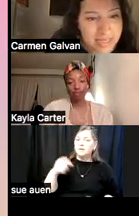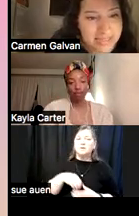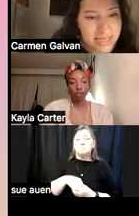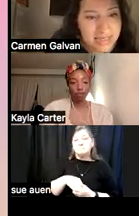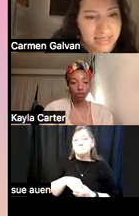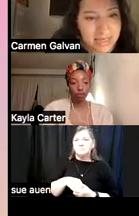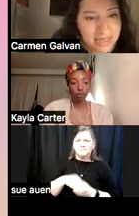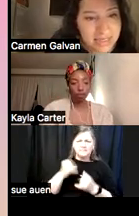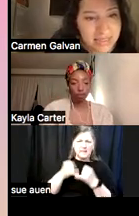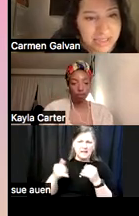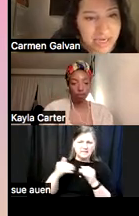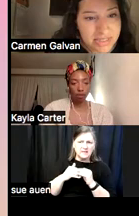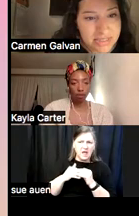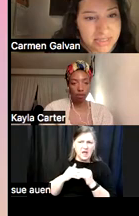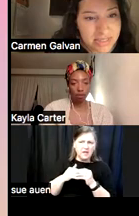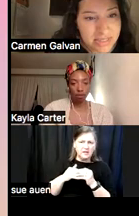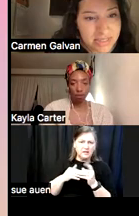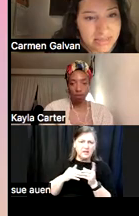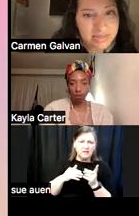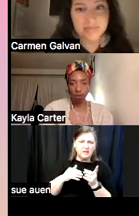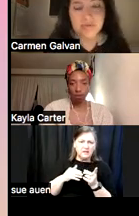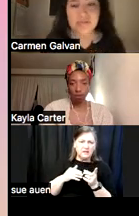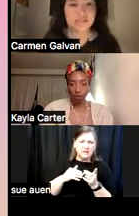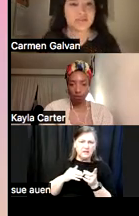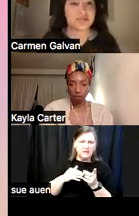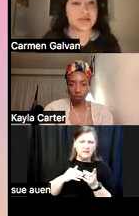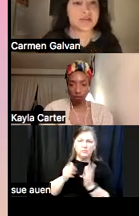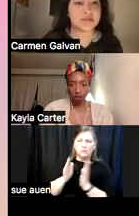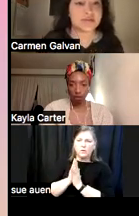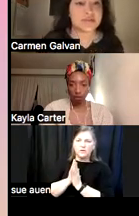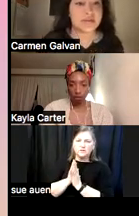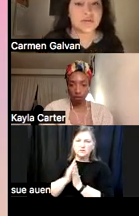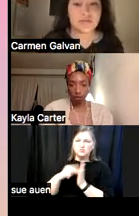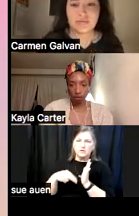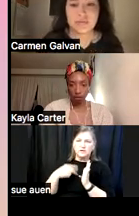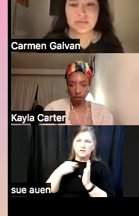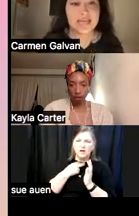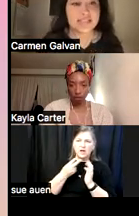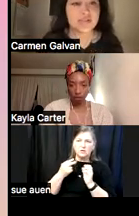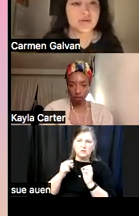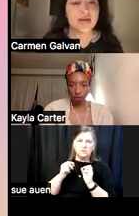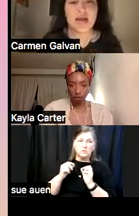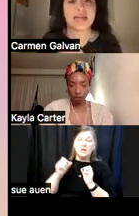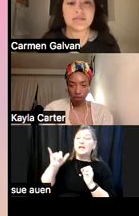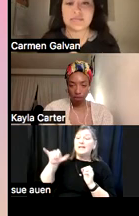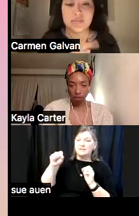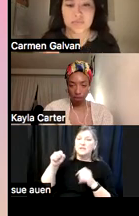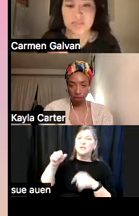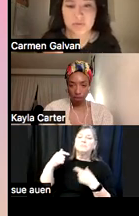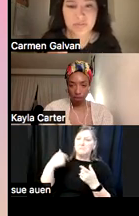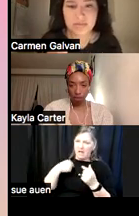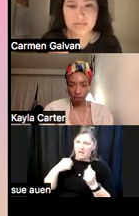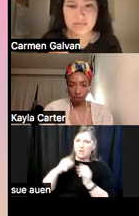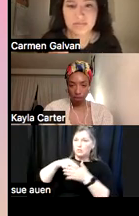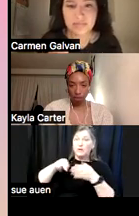The last slide in the chat requested to read out loud. So yes, so I can so read